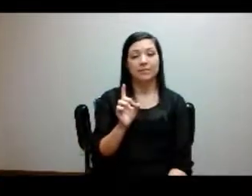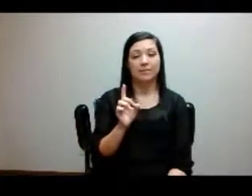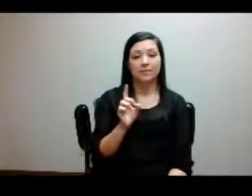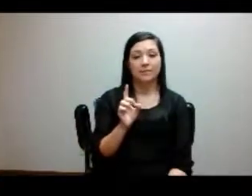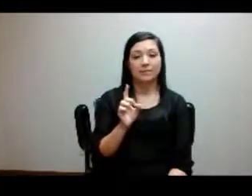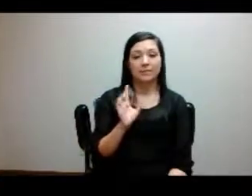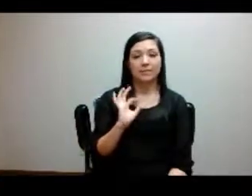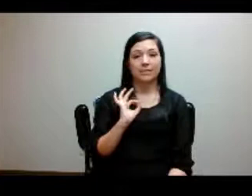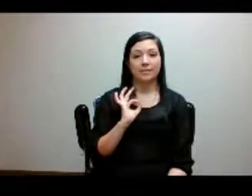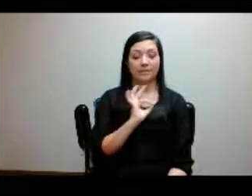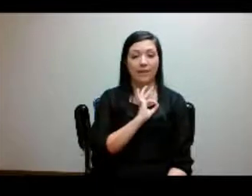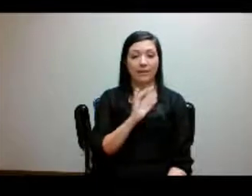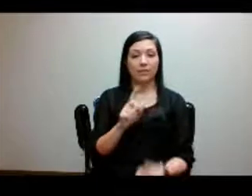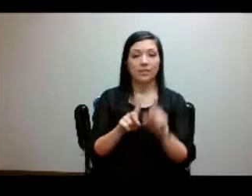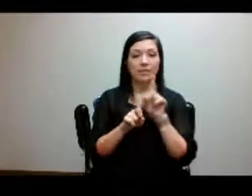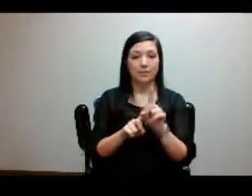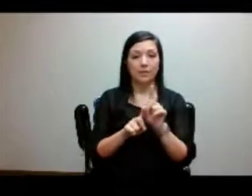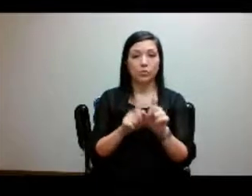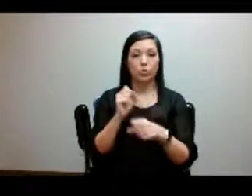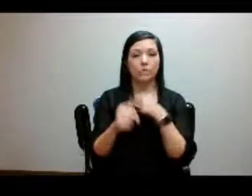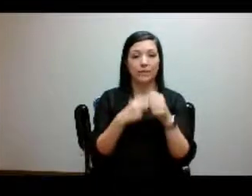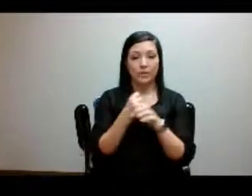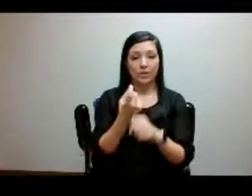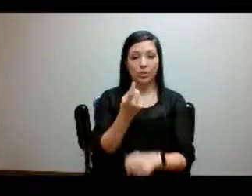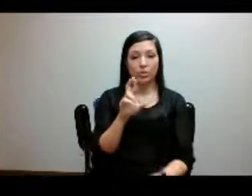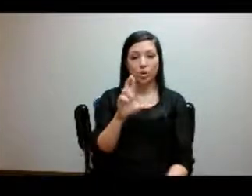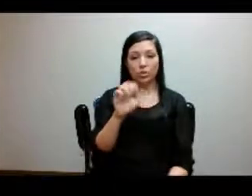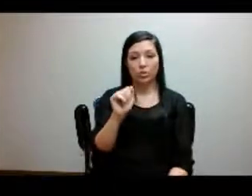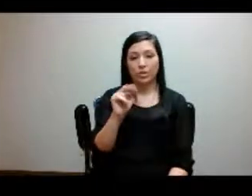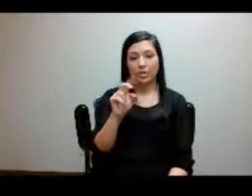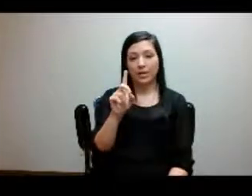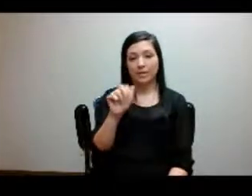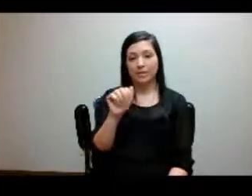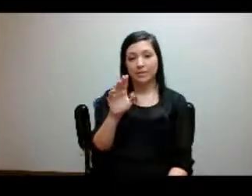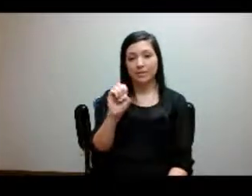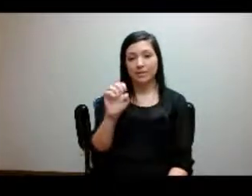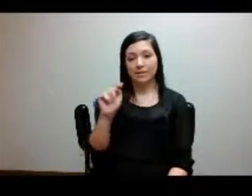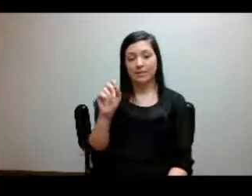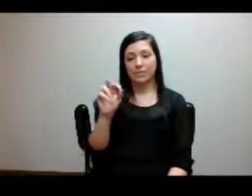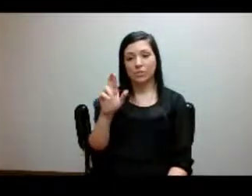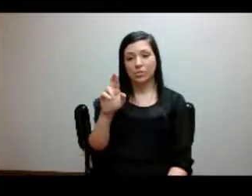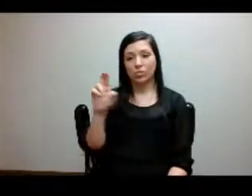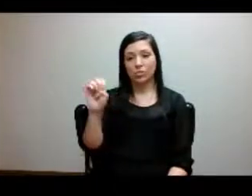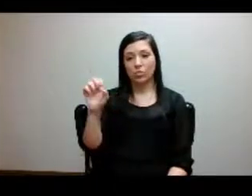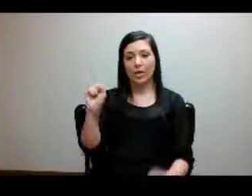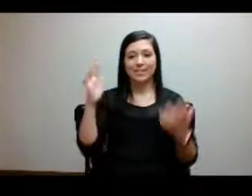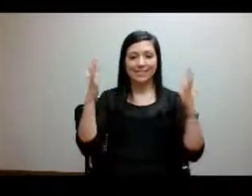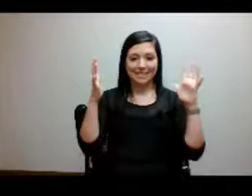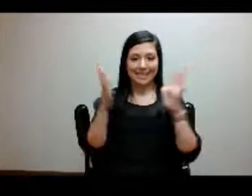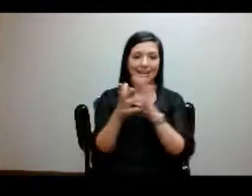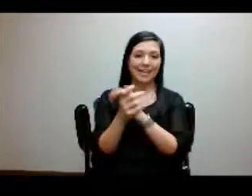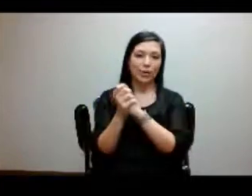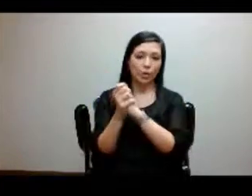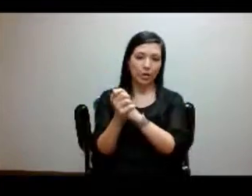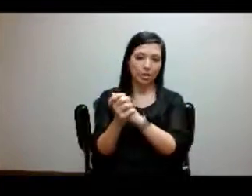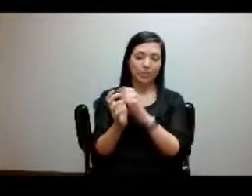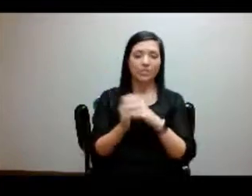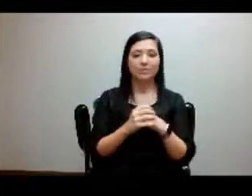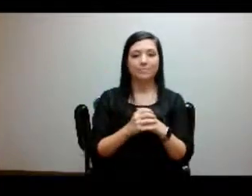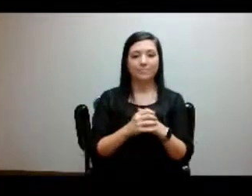our Faculty Mentor of the Year, Dr. Candace Torres. Yay! Congratulations to you.